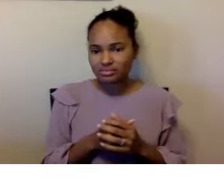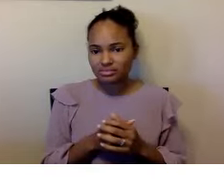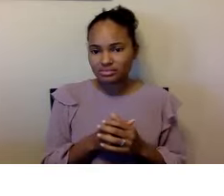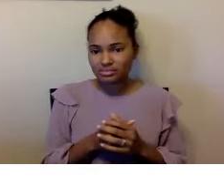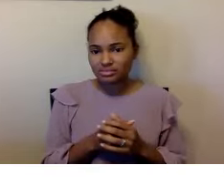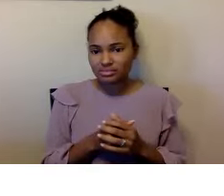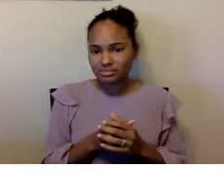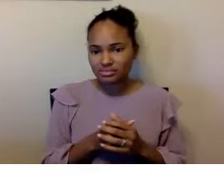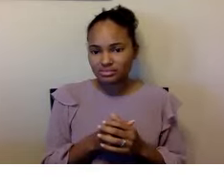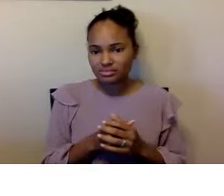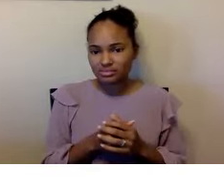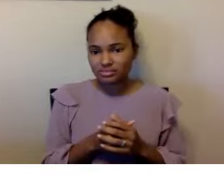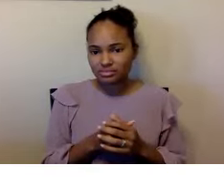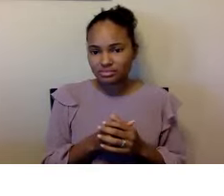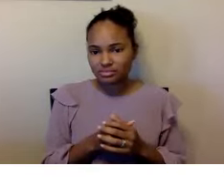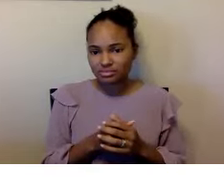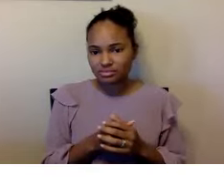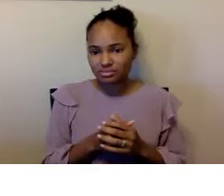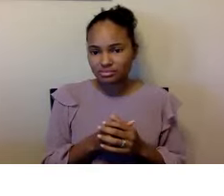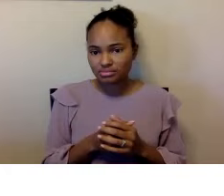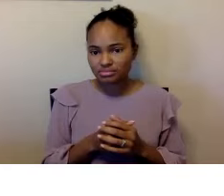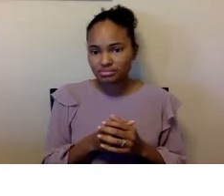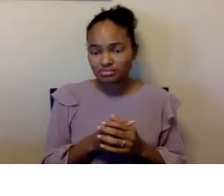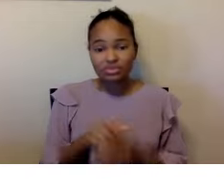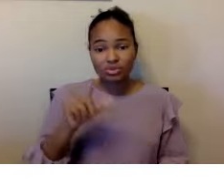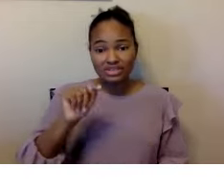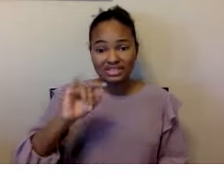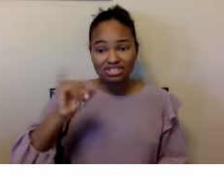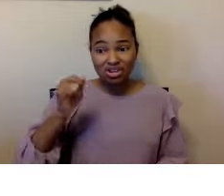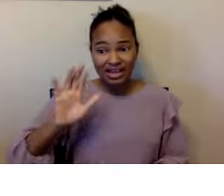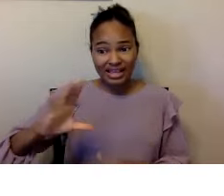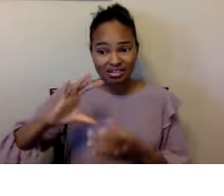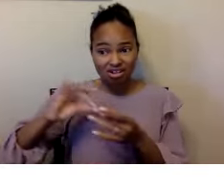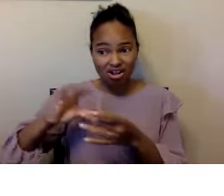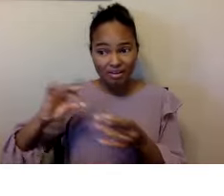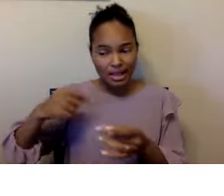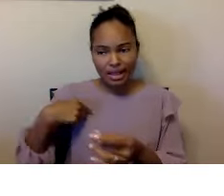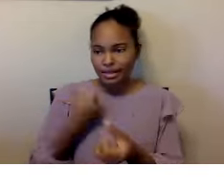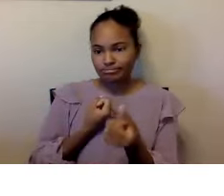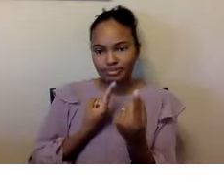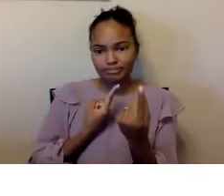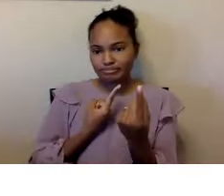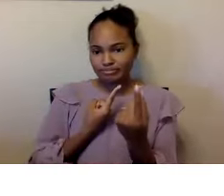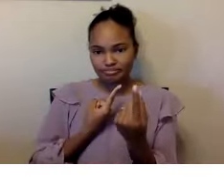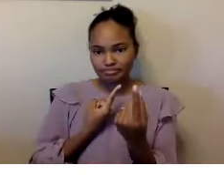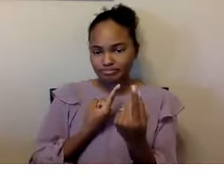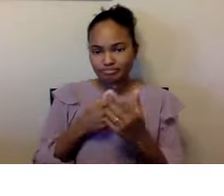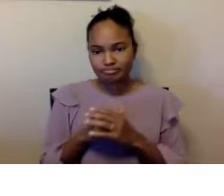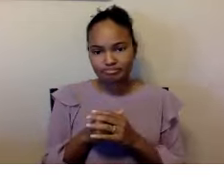was definitely feeling what TJ was mentioning. I feel like it's been an